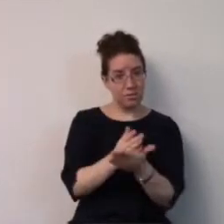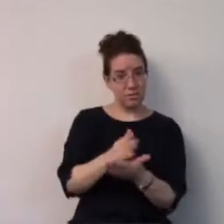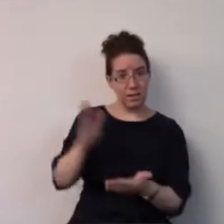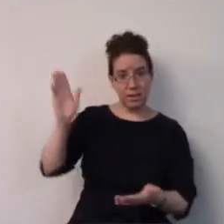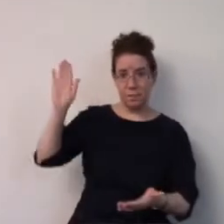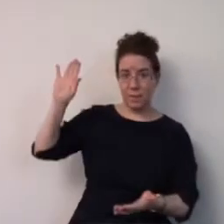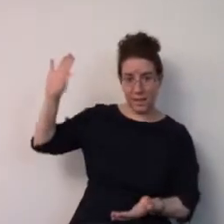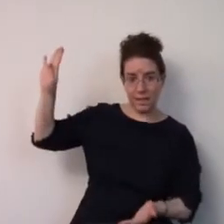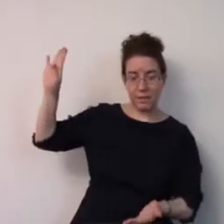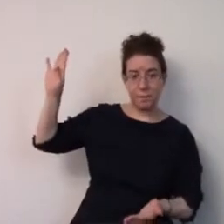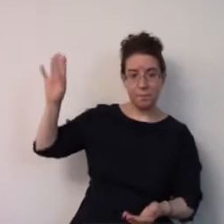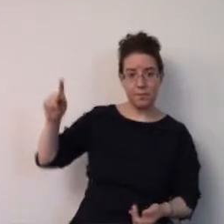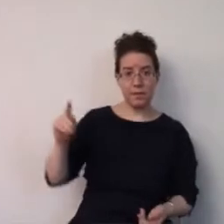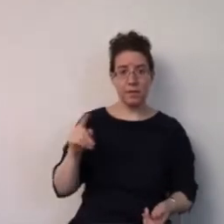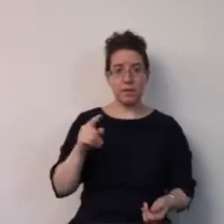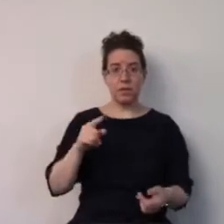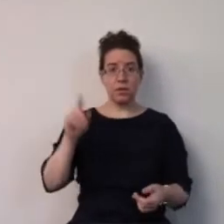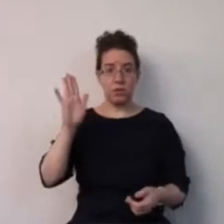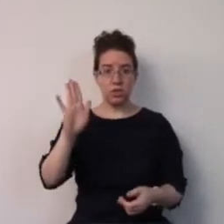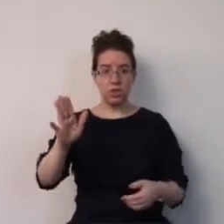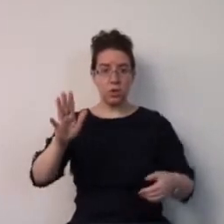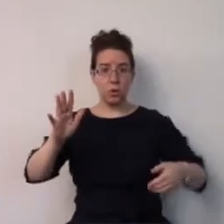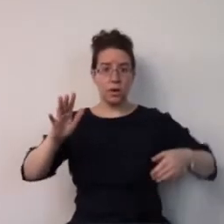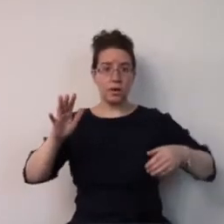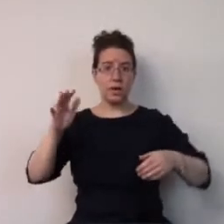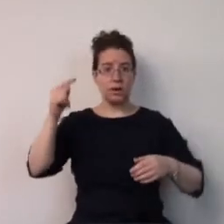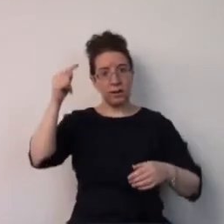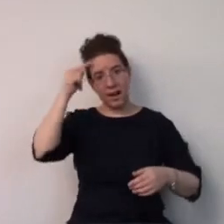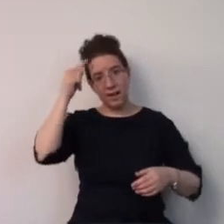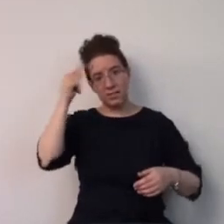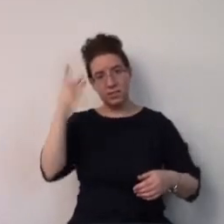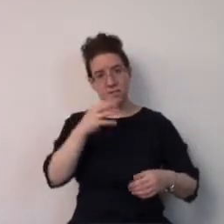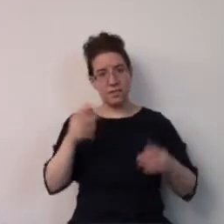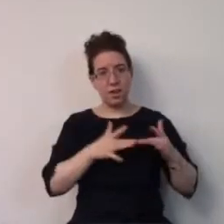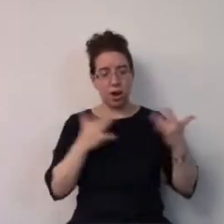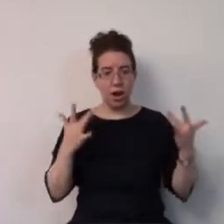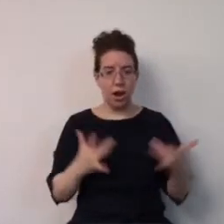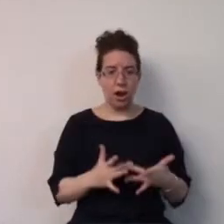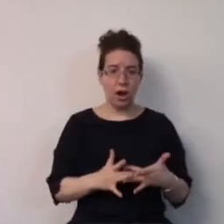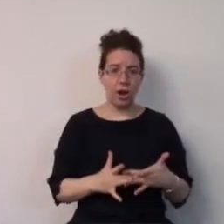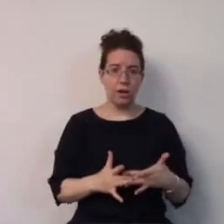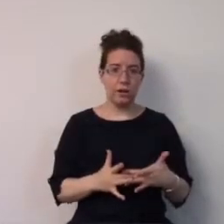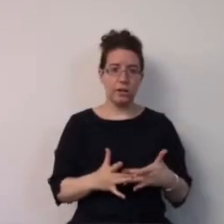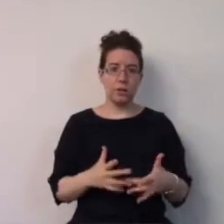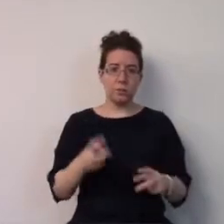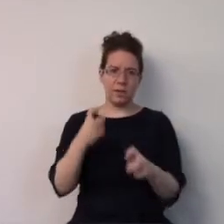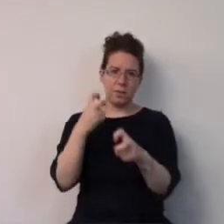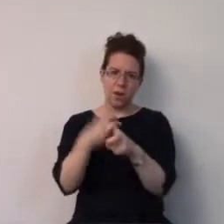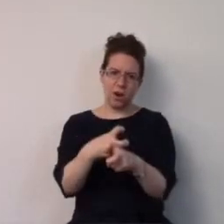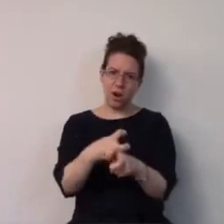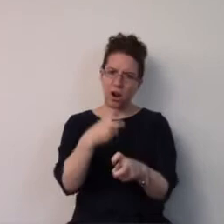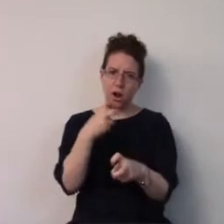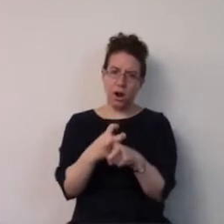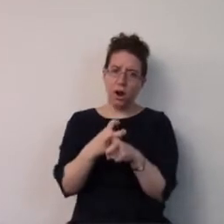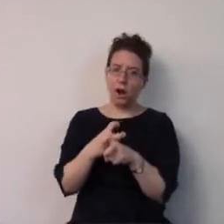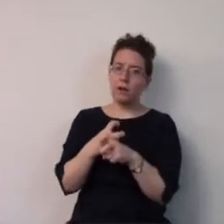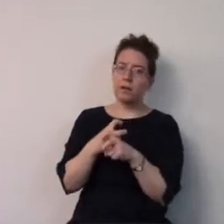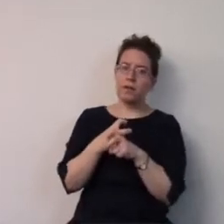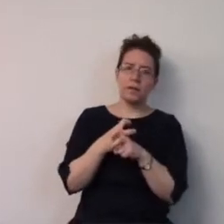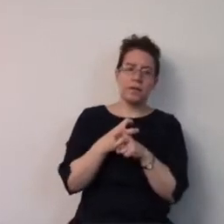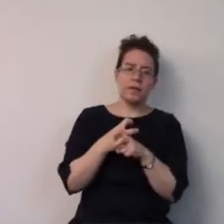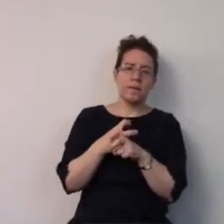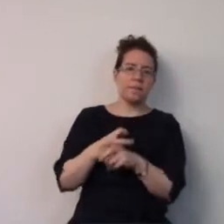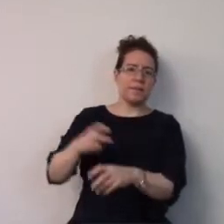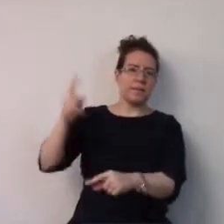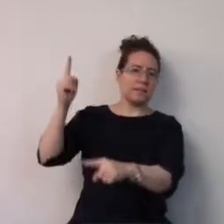good thing. You need to get down in prayer and ask God to remove the hardness of heart and the callousness of soul and